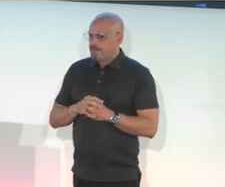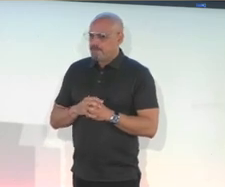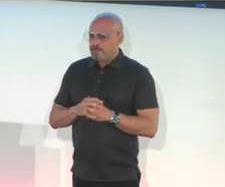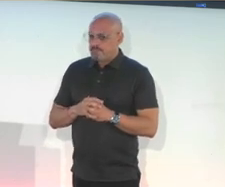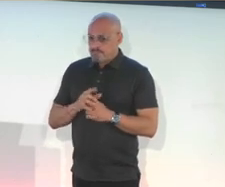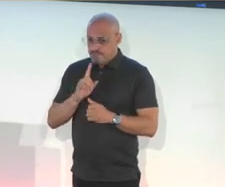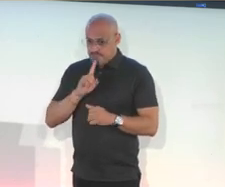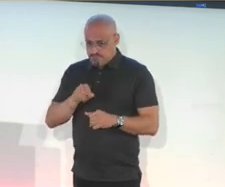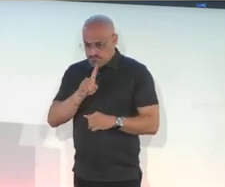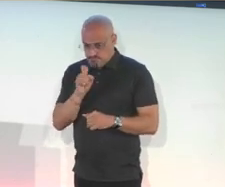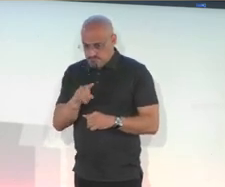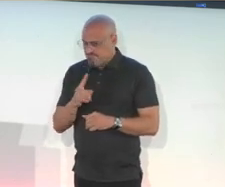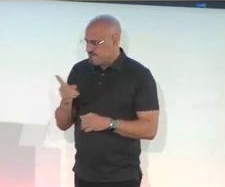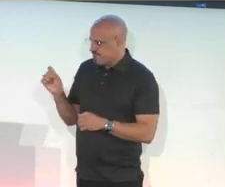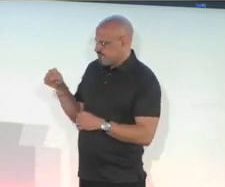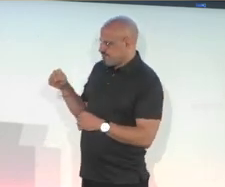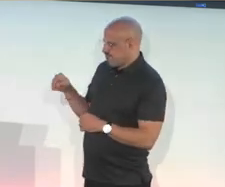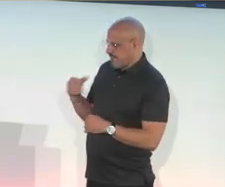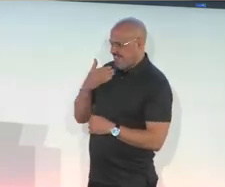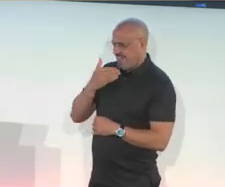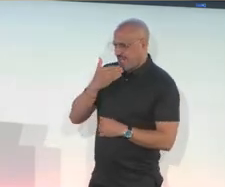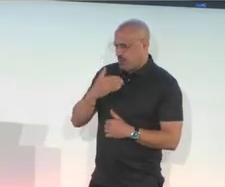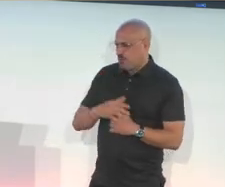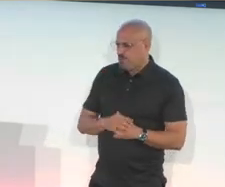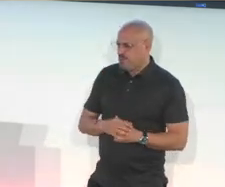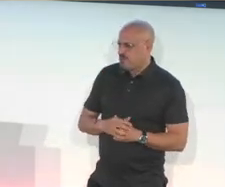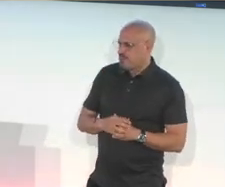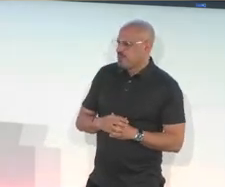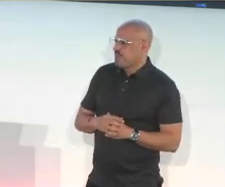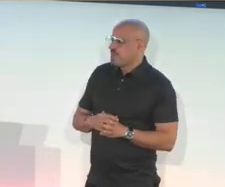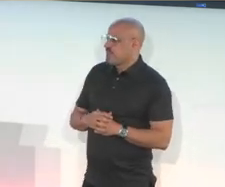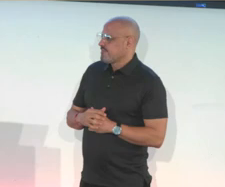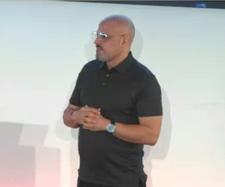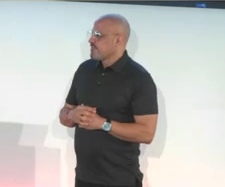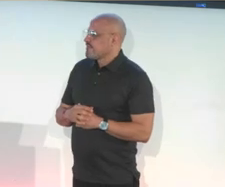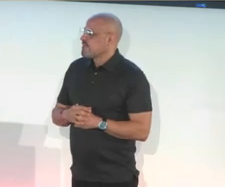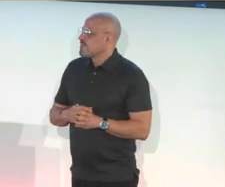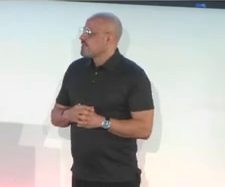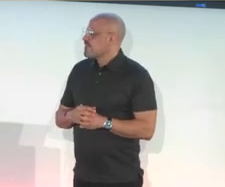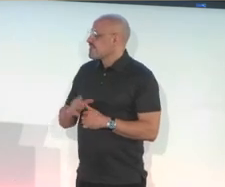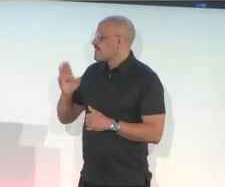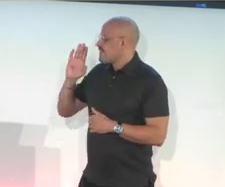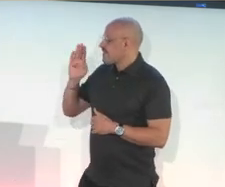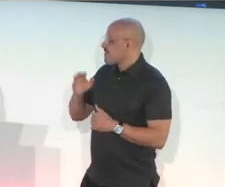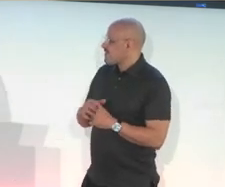Does that answer your question? Thank you. Hello. Hi.